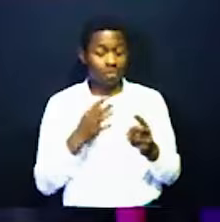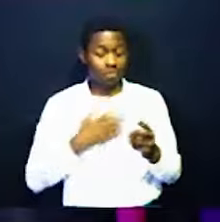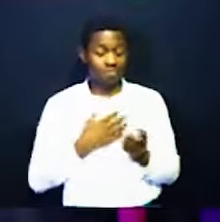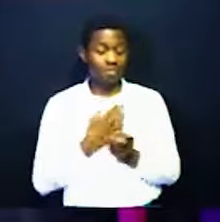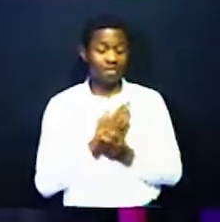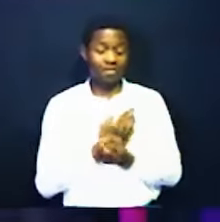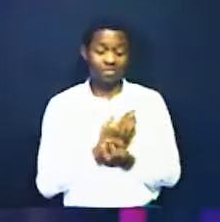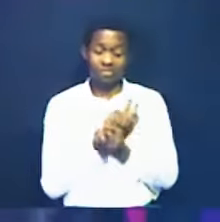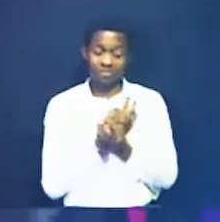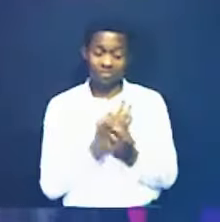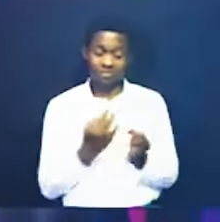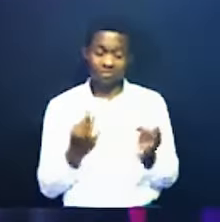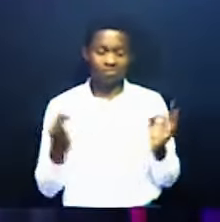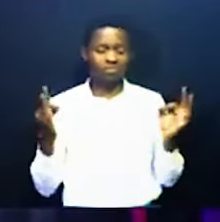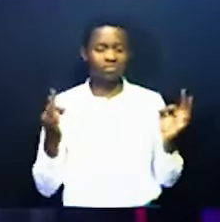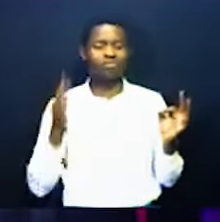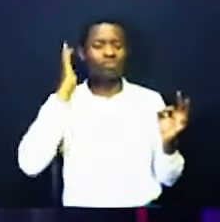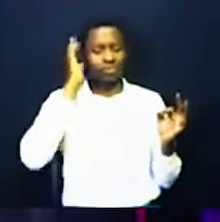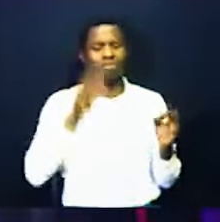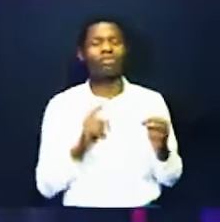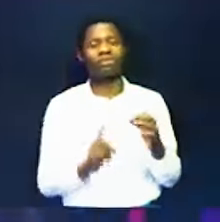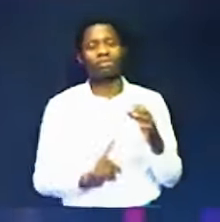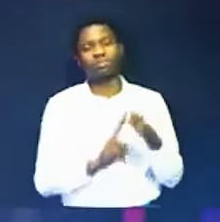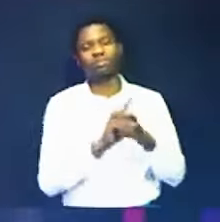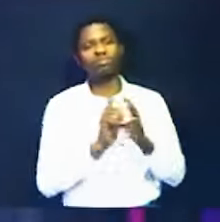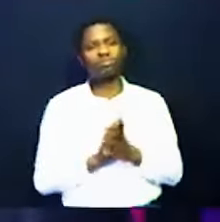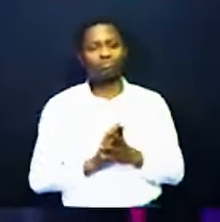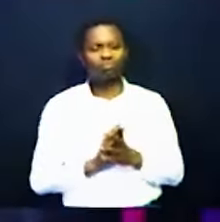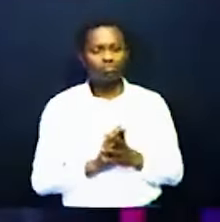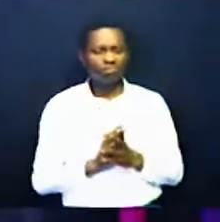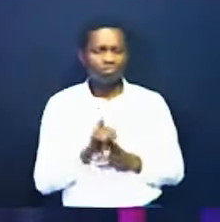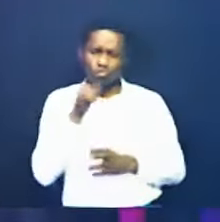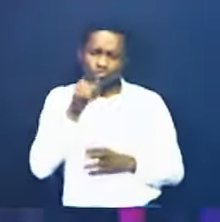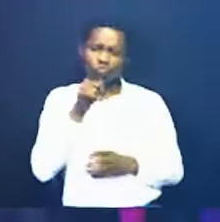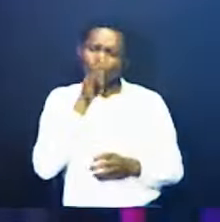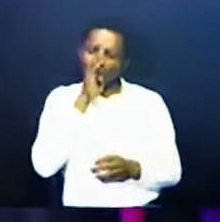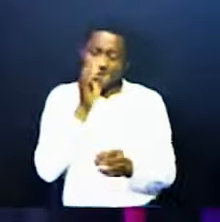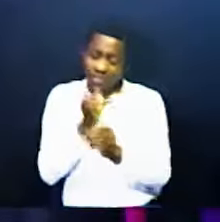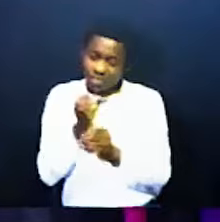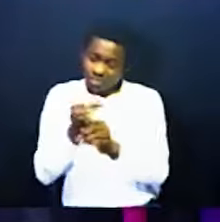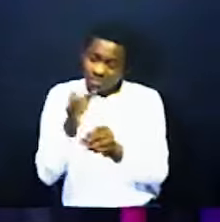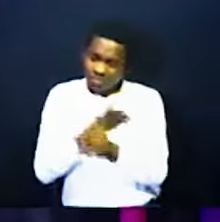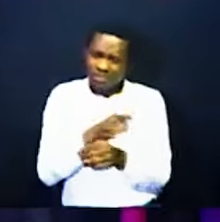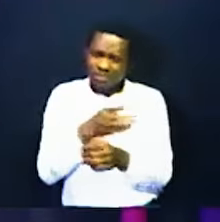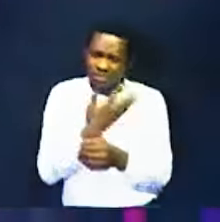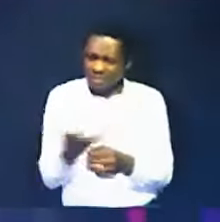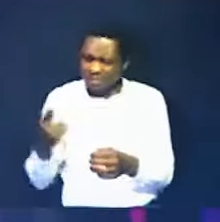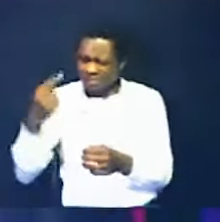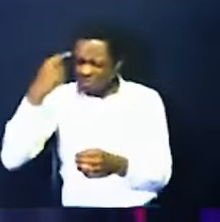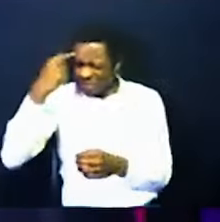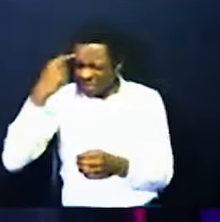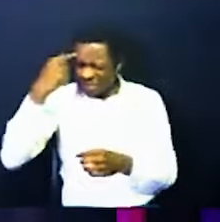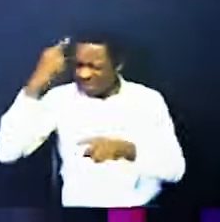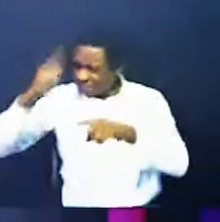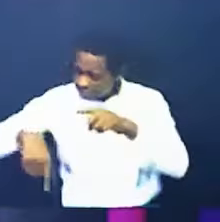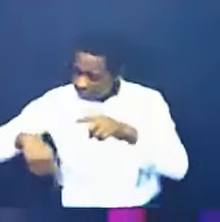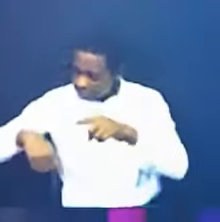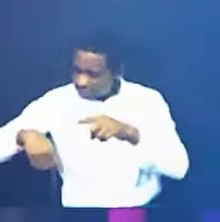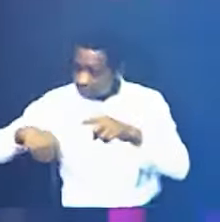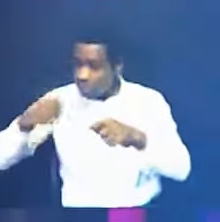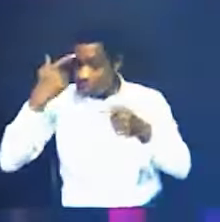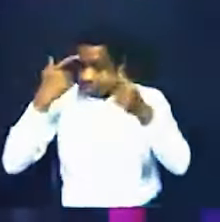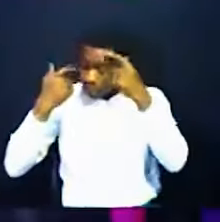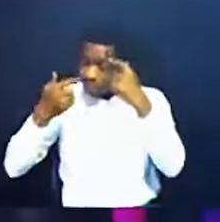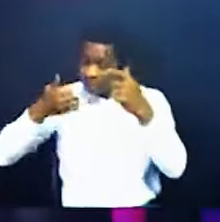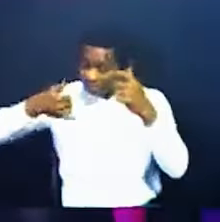surely appear. Be careful what you call impossible. Because all is not